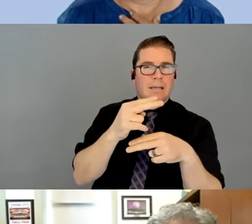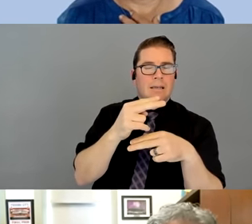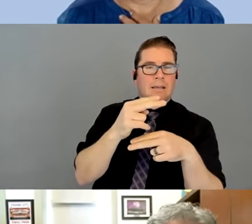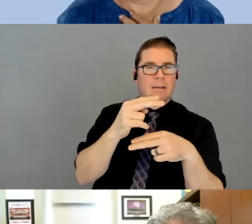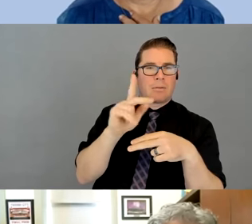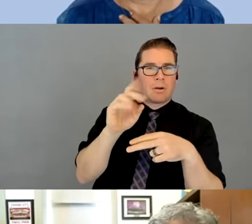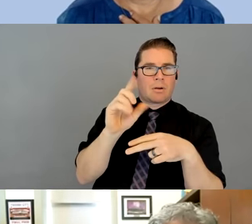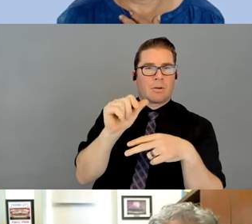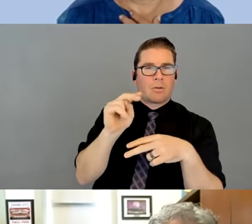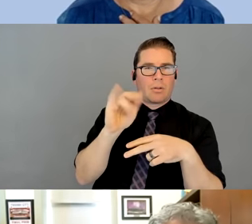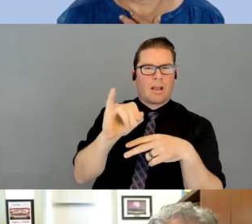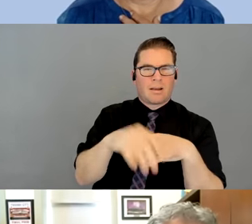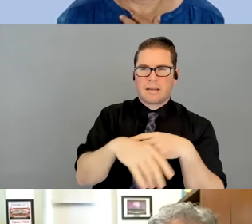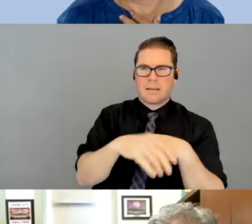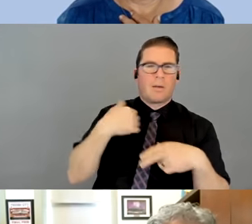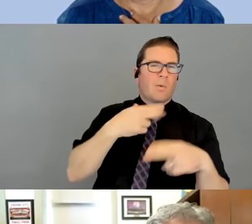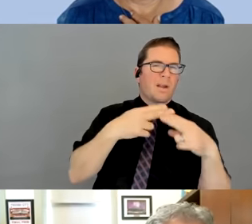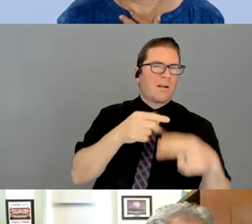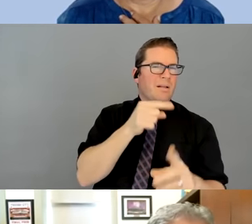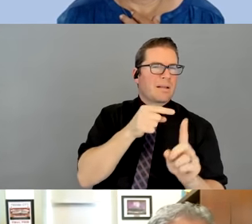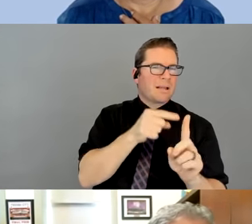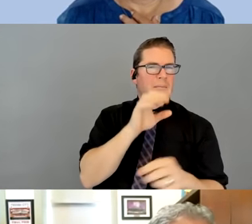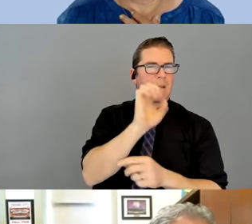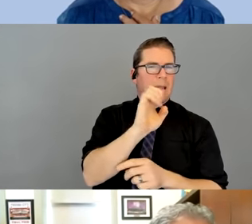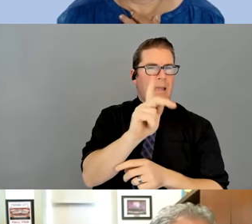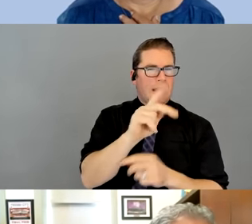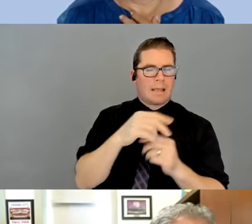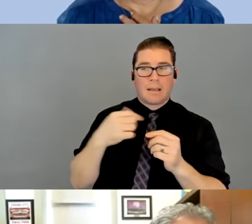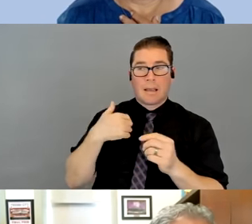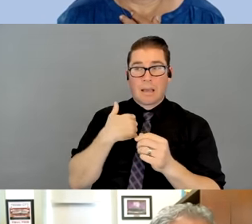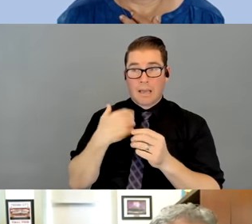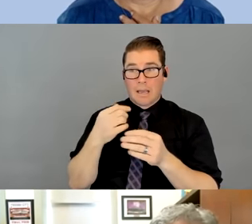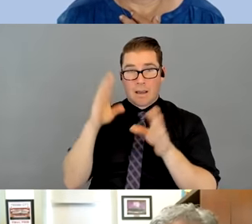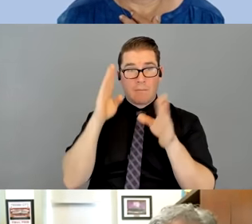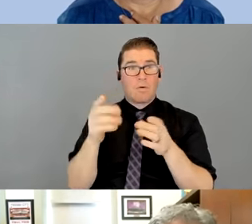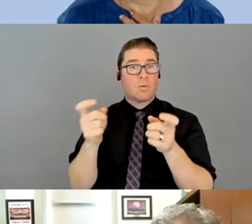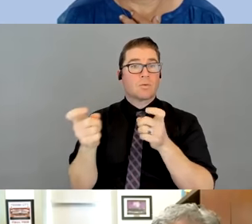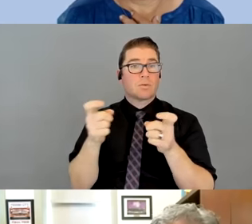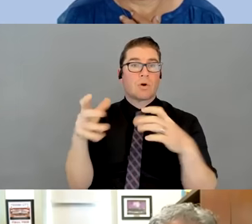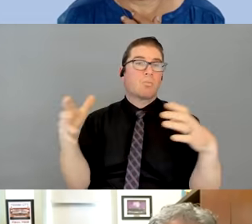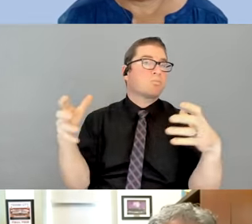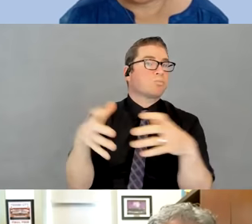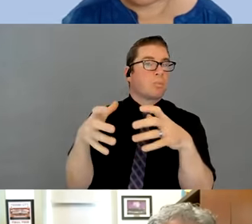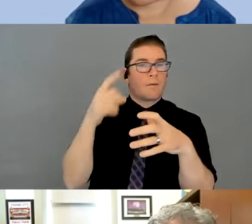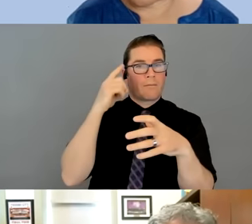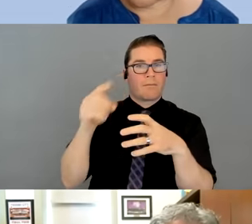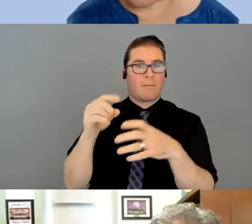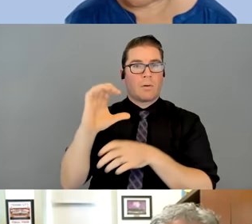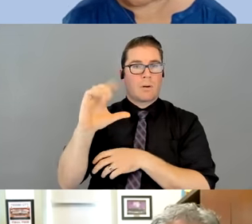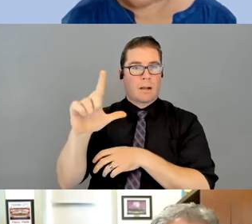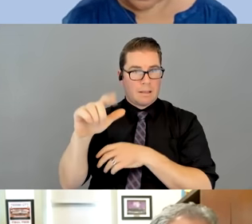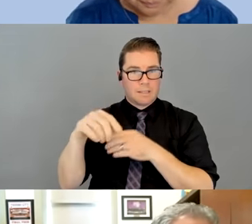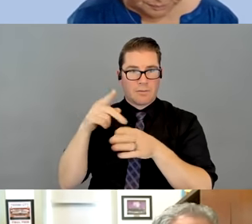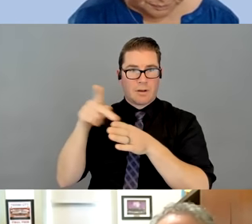I plan on facilitating one cohort for classified professionals. And Veronica